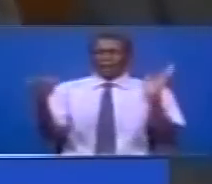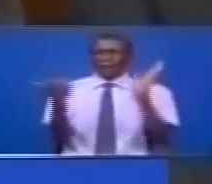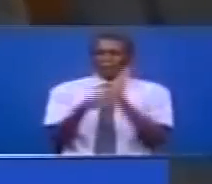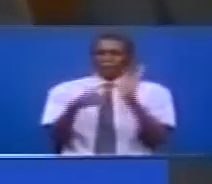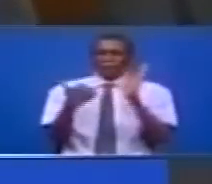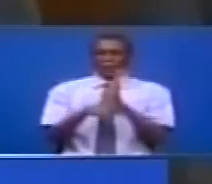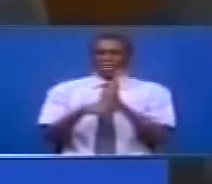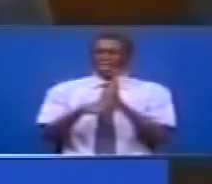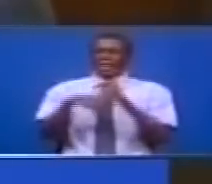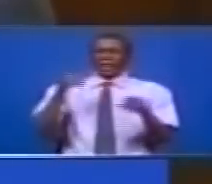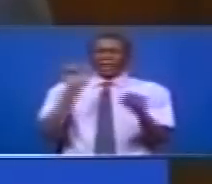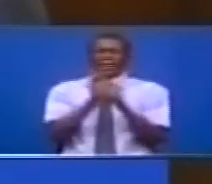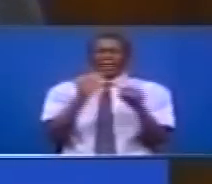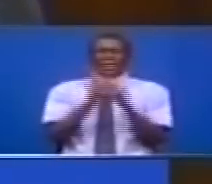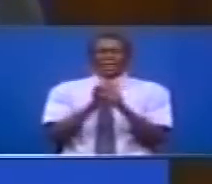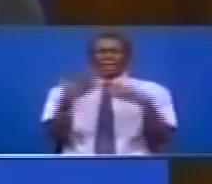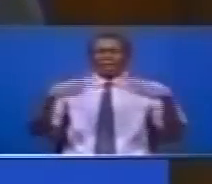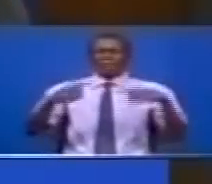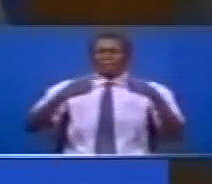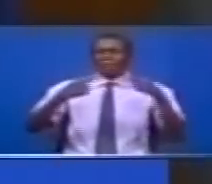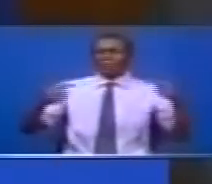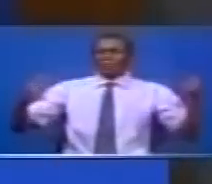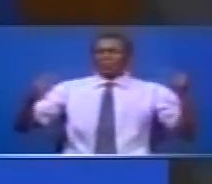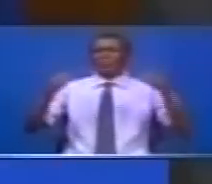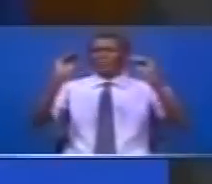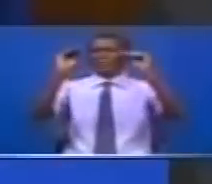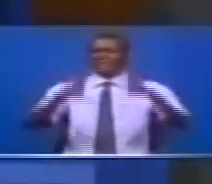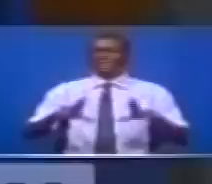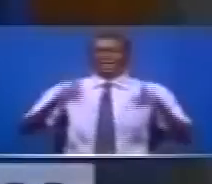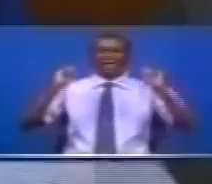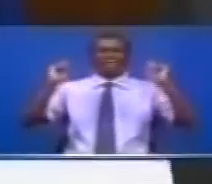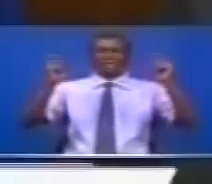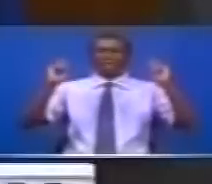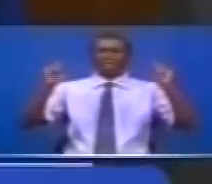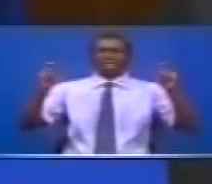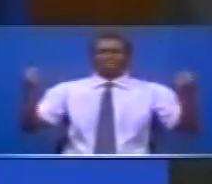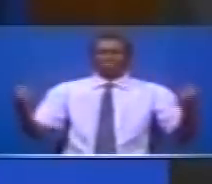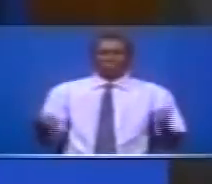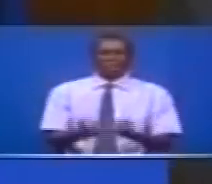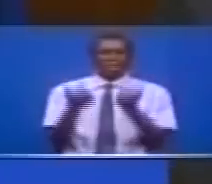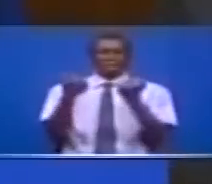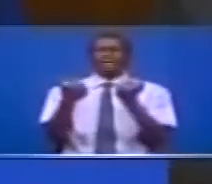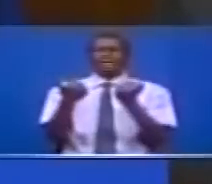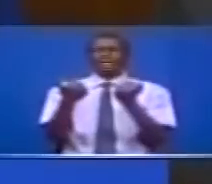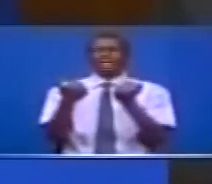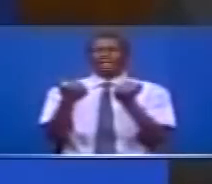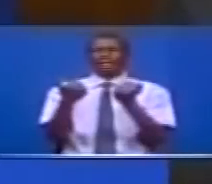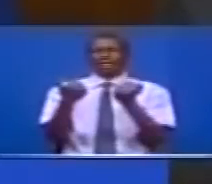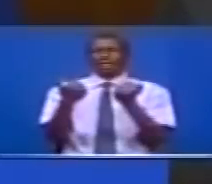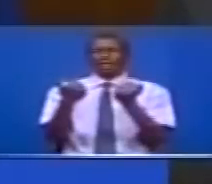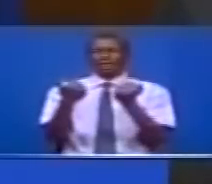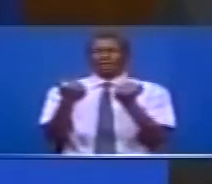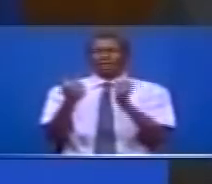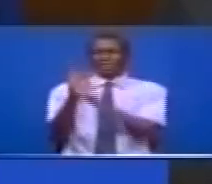and animosity of striking teachers that occasioned threats to the safety